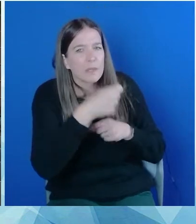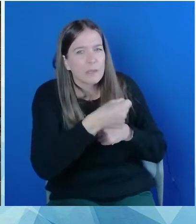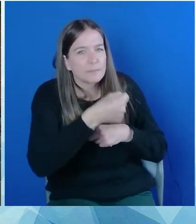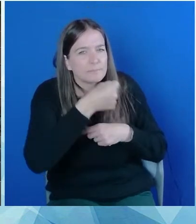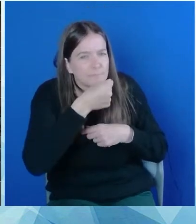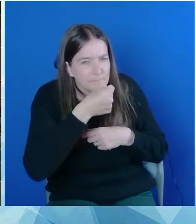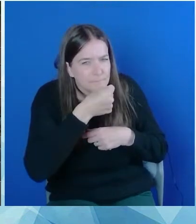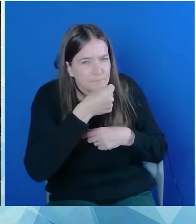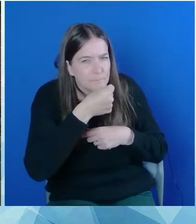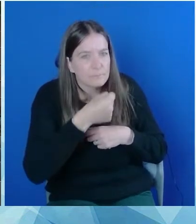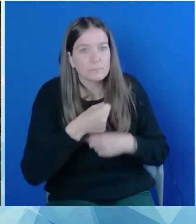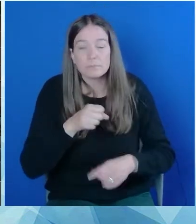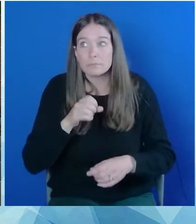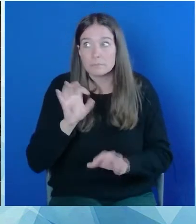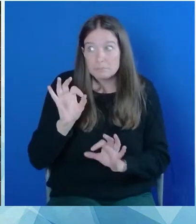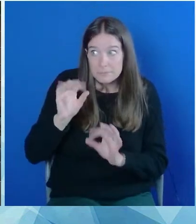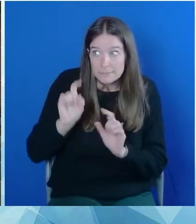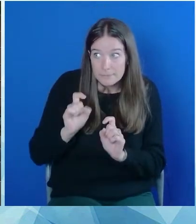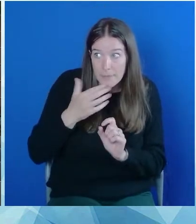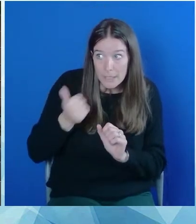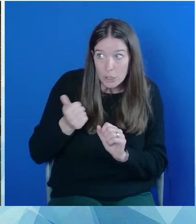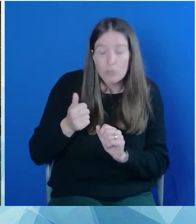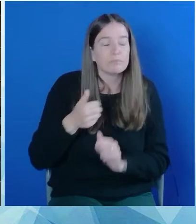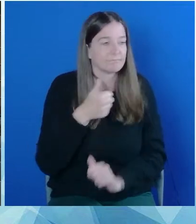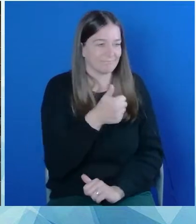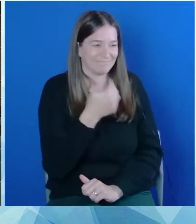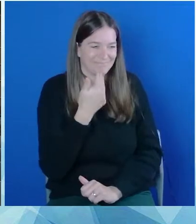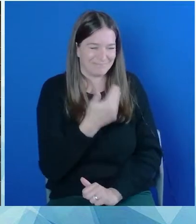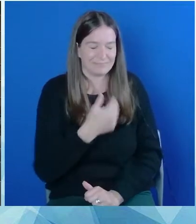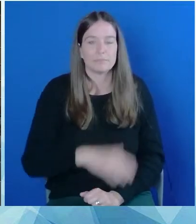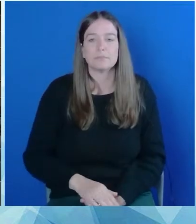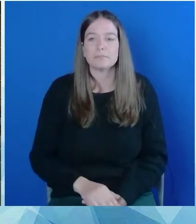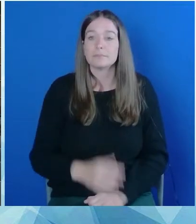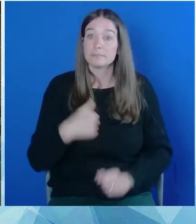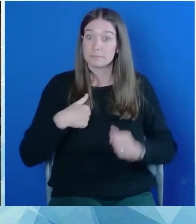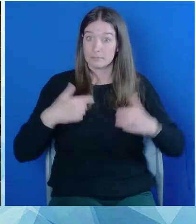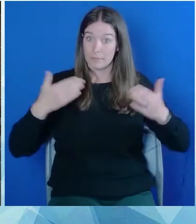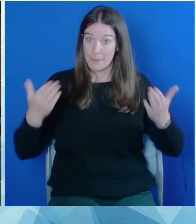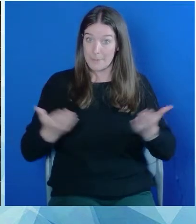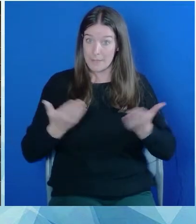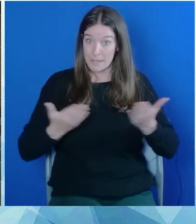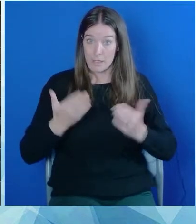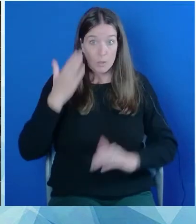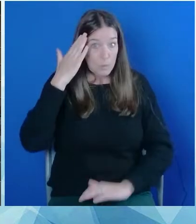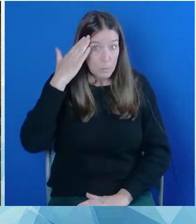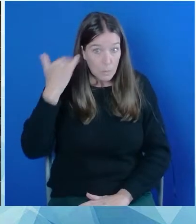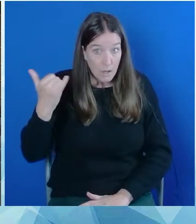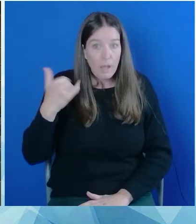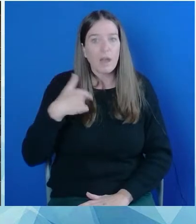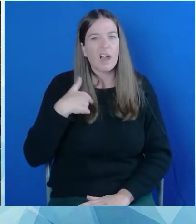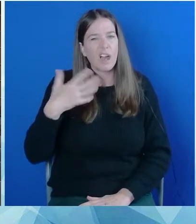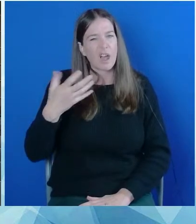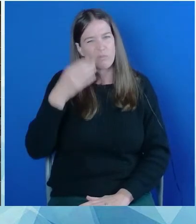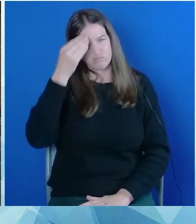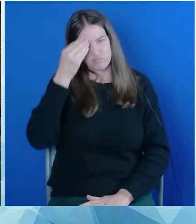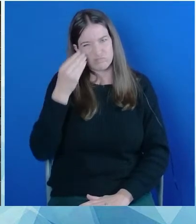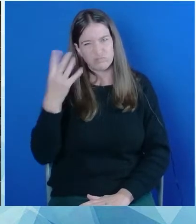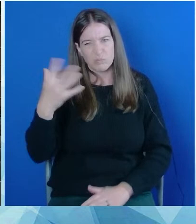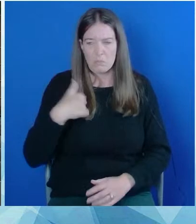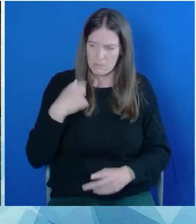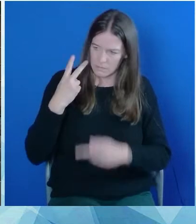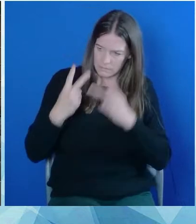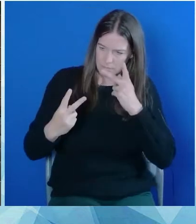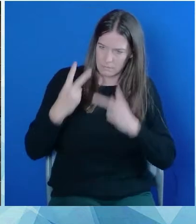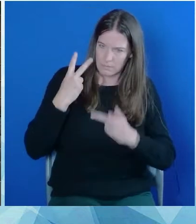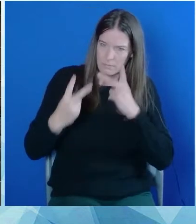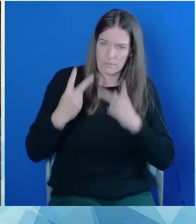please? Better? Yep, thank you. Thank you. I stand before you today to share what I see happening to the Itinerant program.